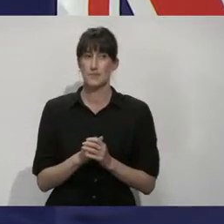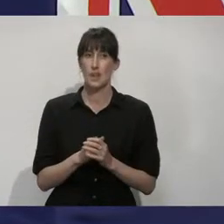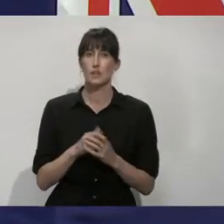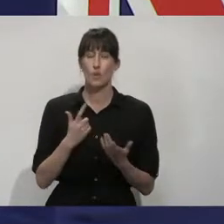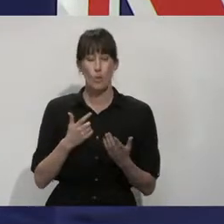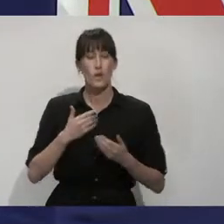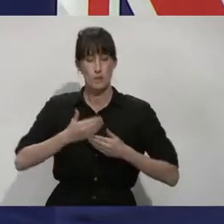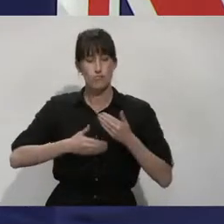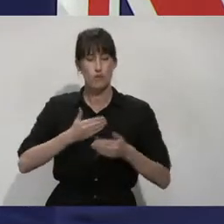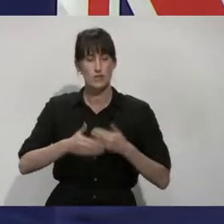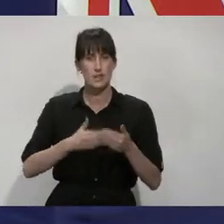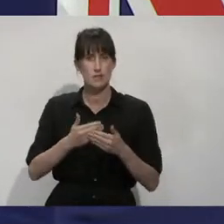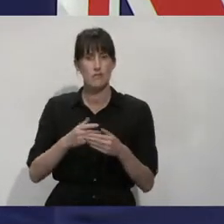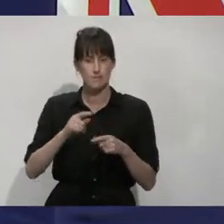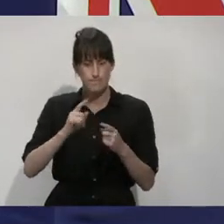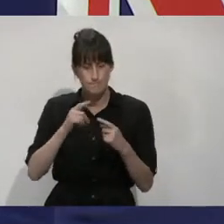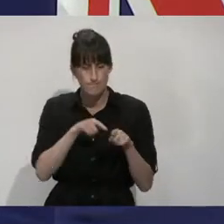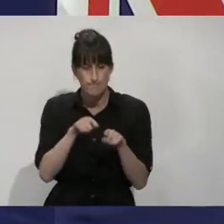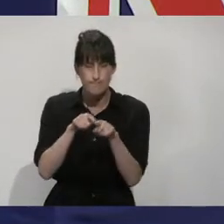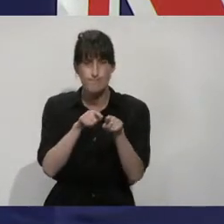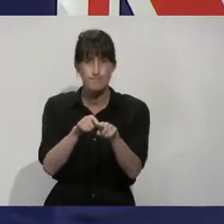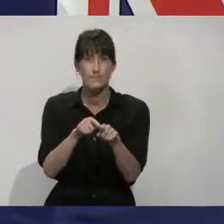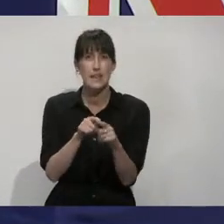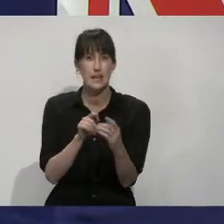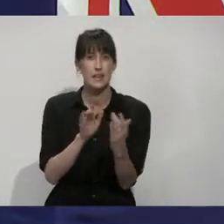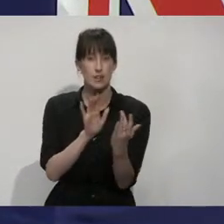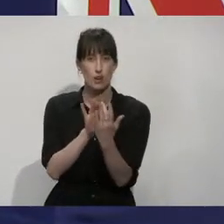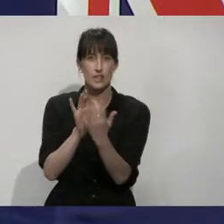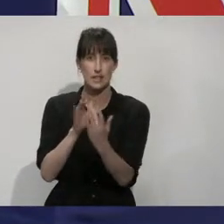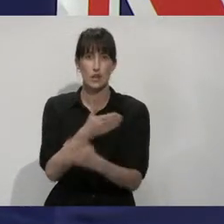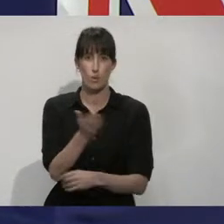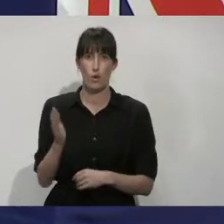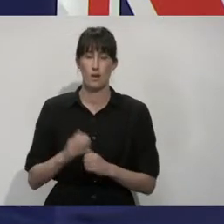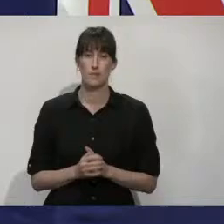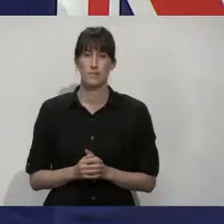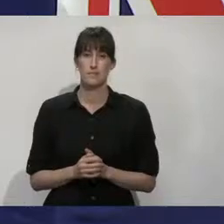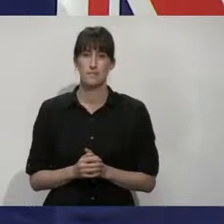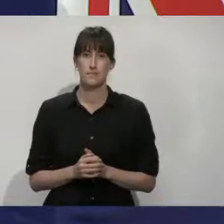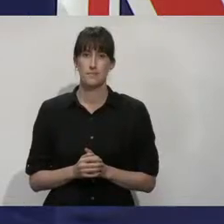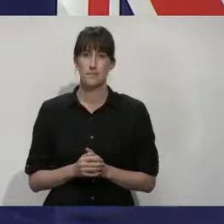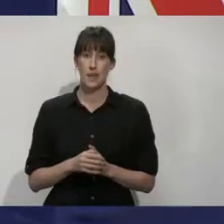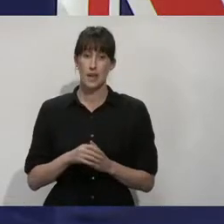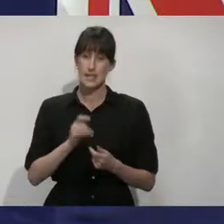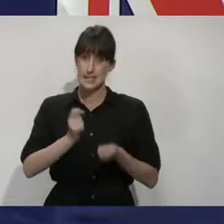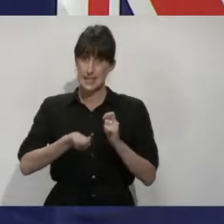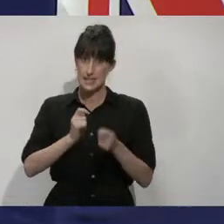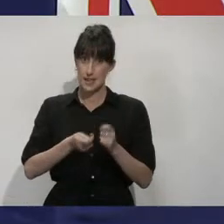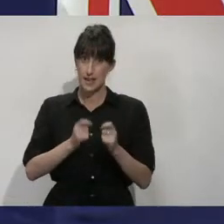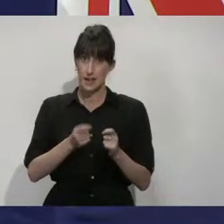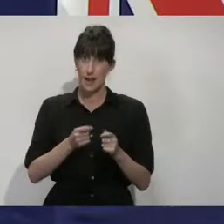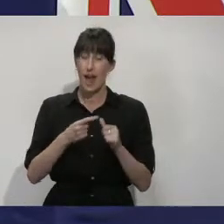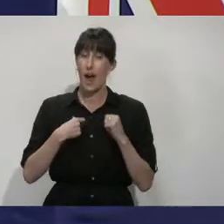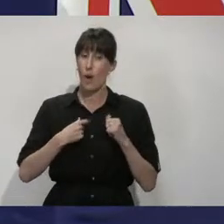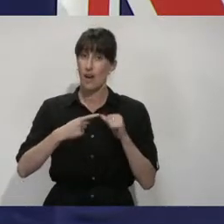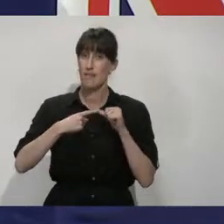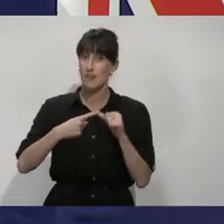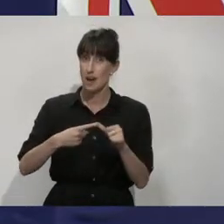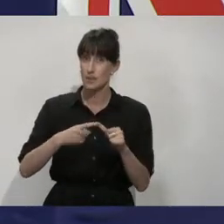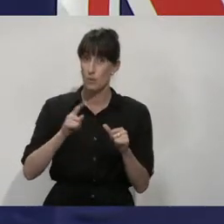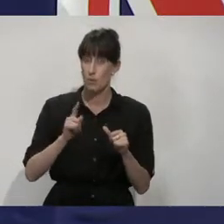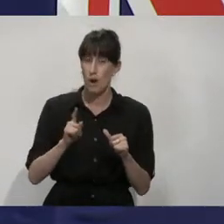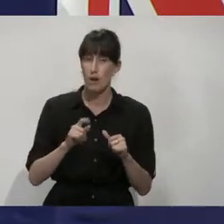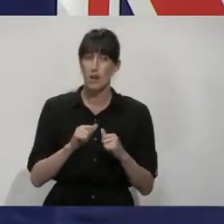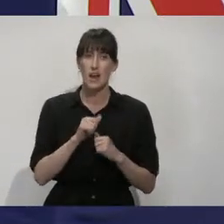of contacting those remaining close contacts. Just a reminder around testing advice: if you don't have any symptoms that could